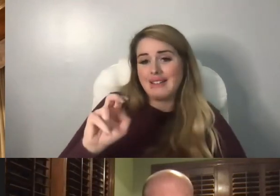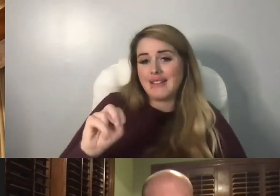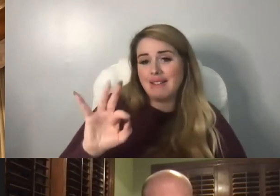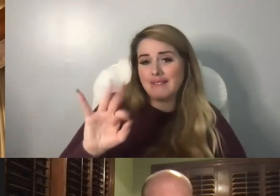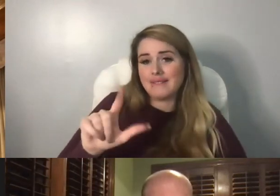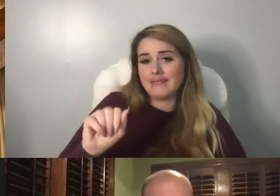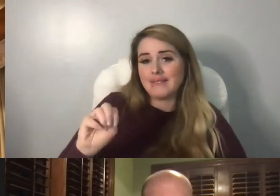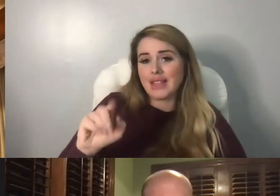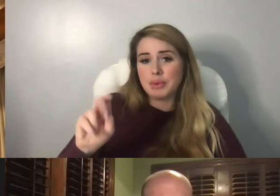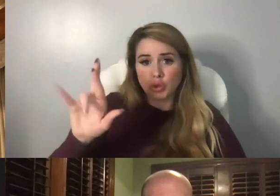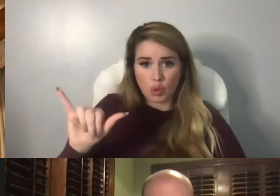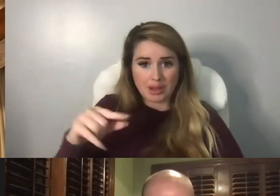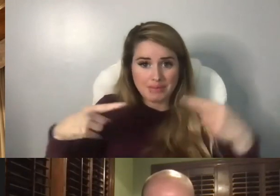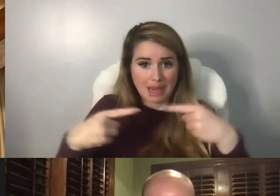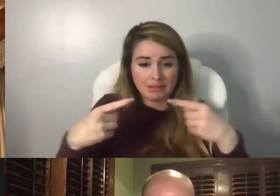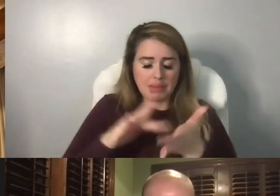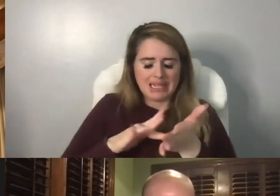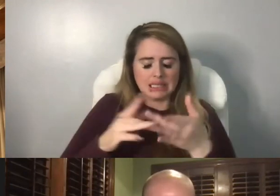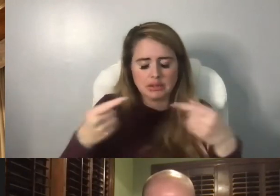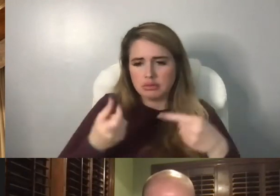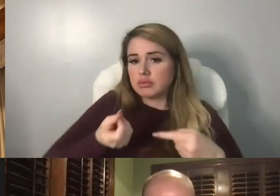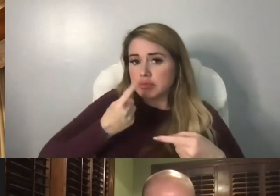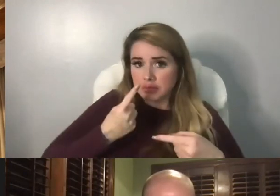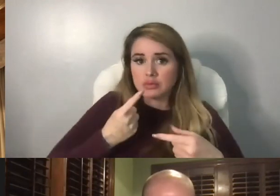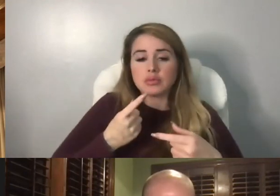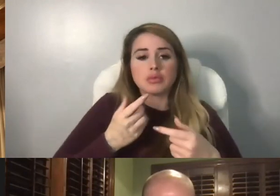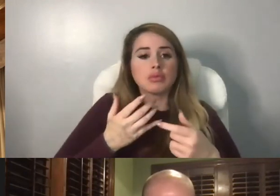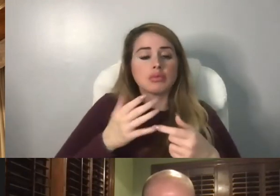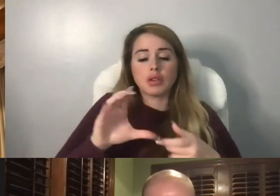mouth, cortisone injection, splinting,